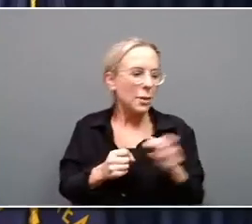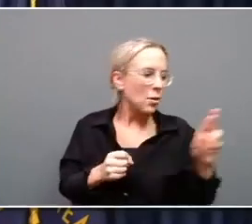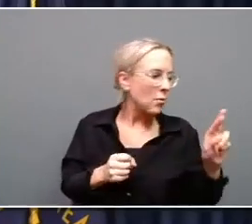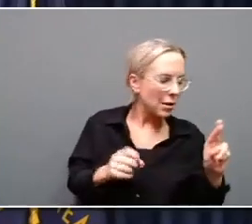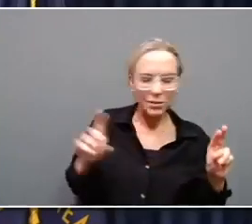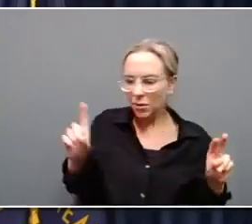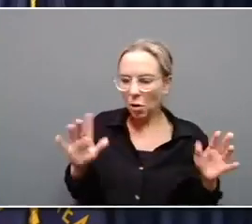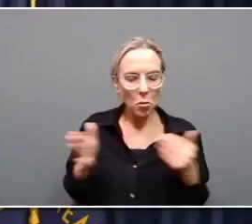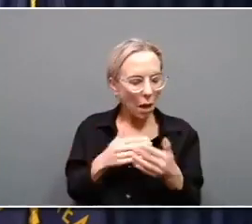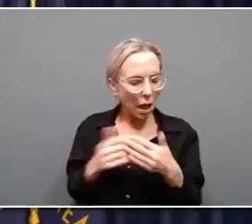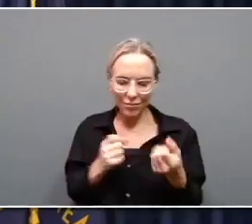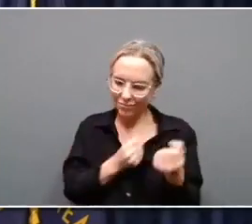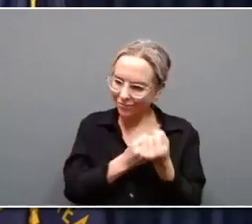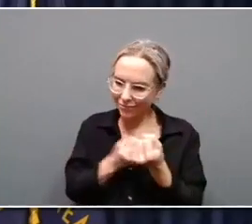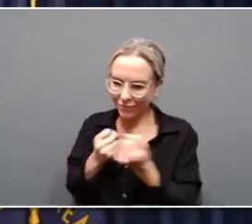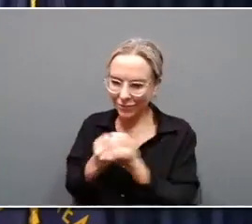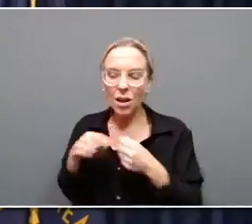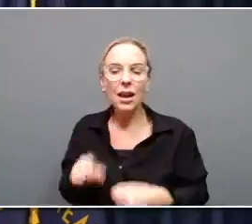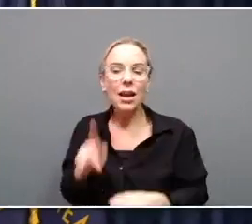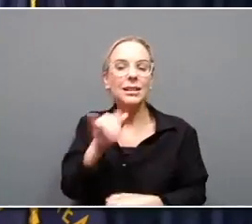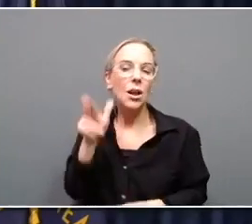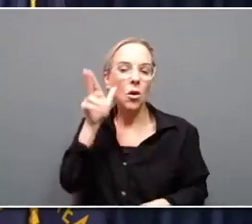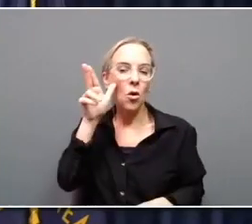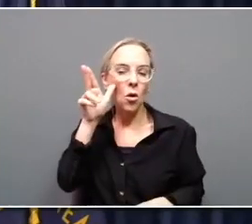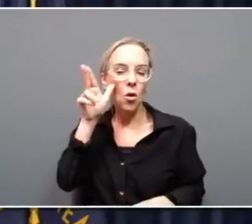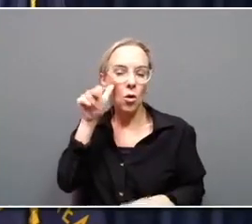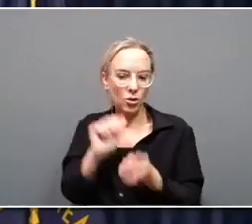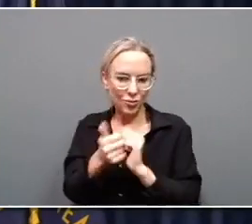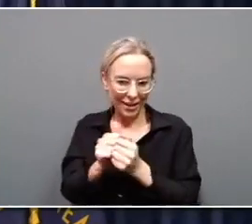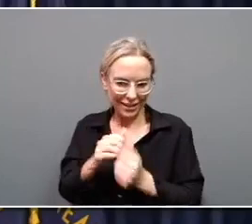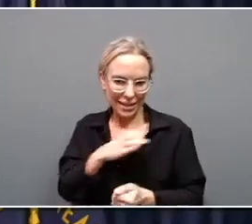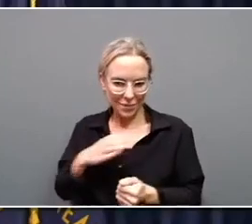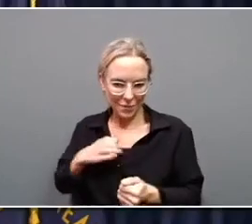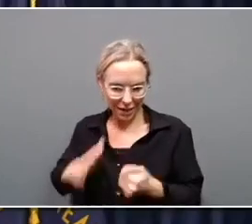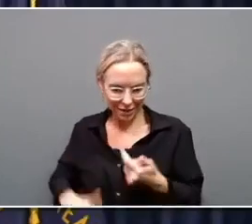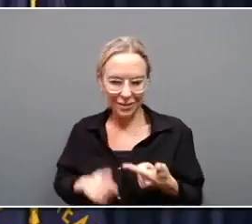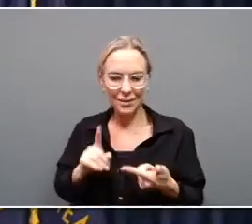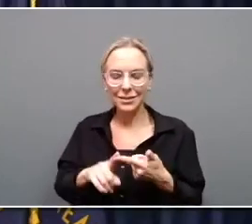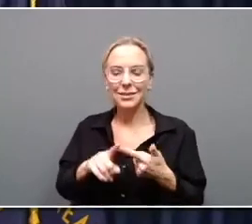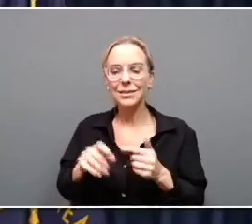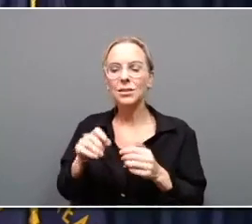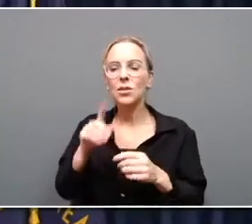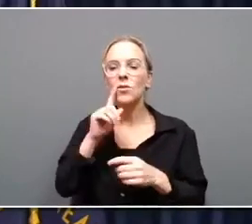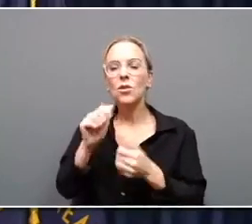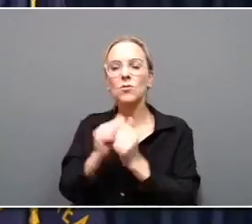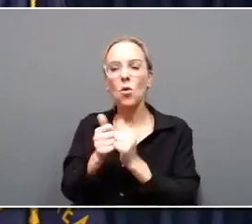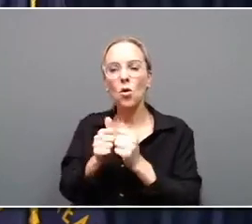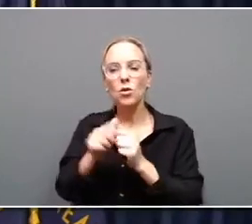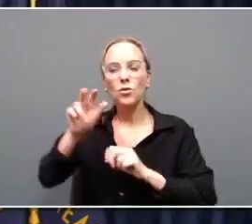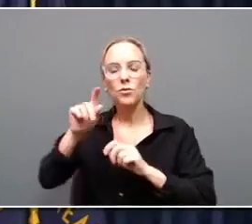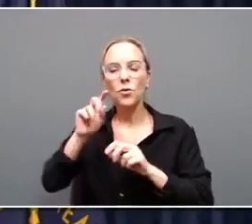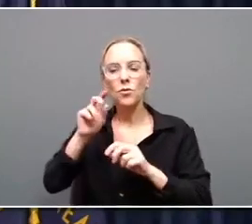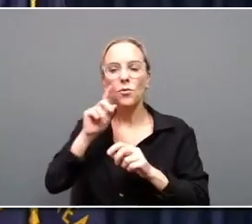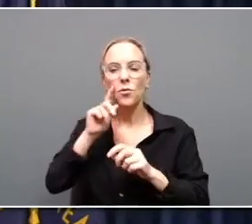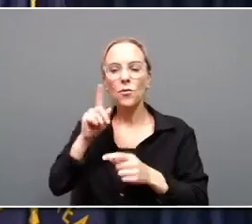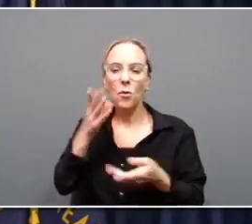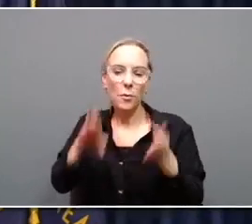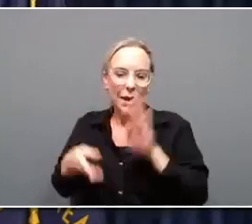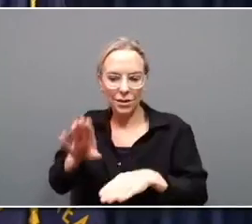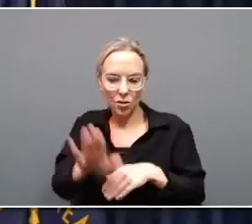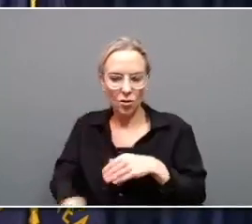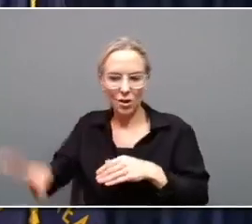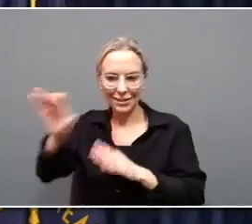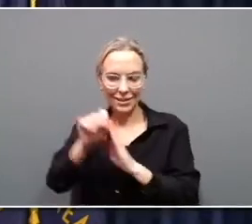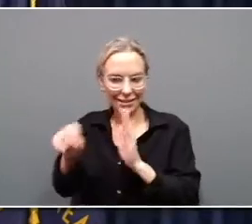Horse Racing Commission and the sports wagering licensees in the state, we've been able to kick off quickly. We believe it's going well, and people